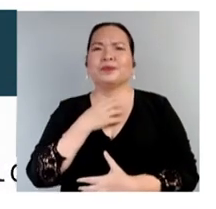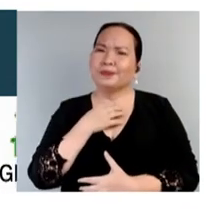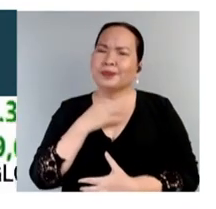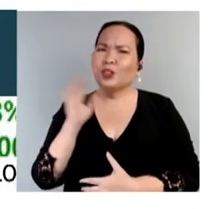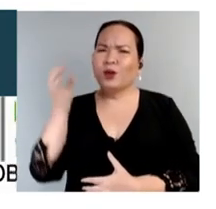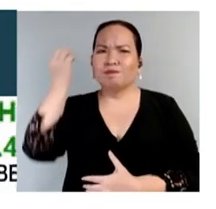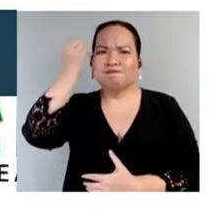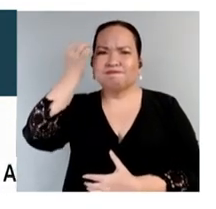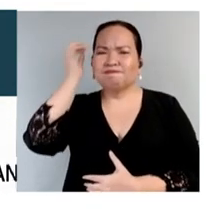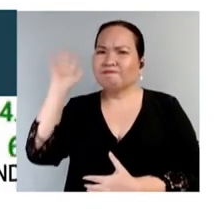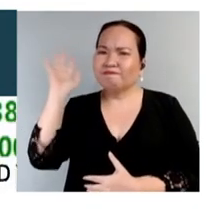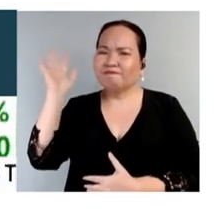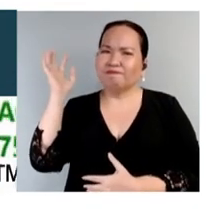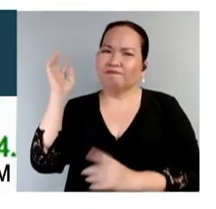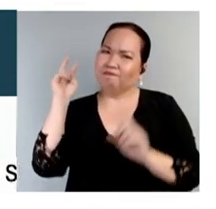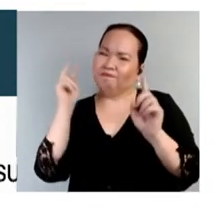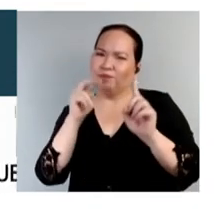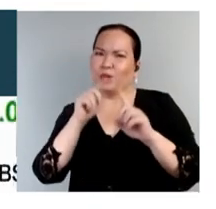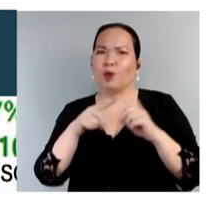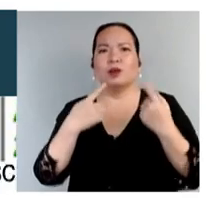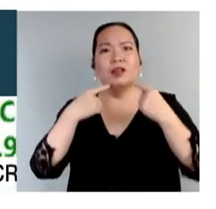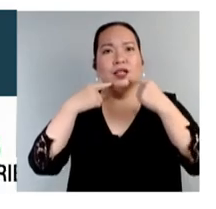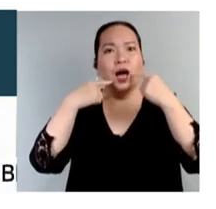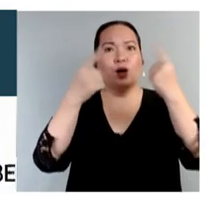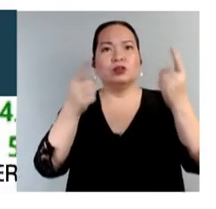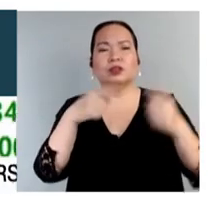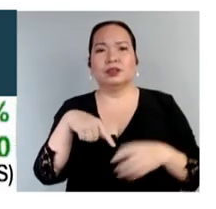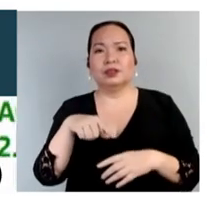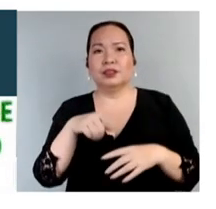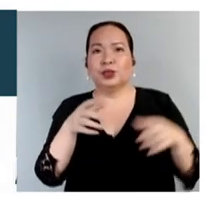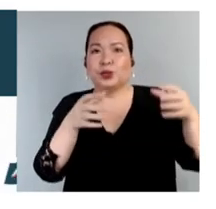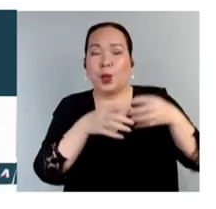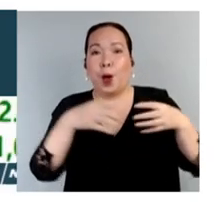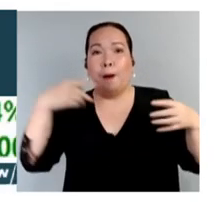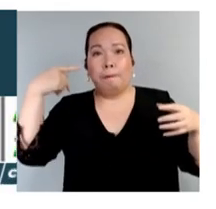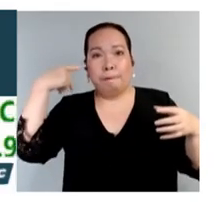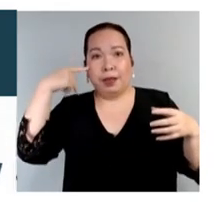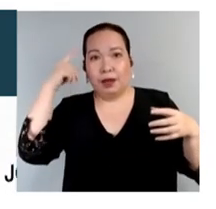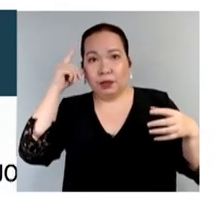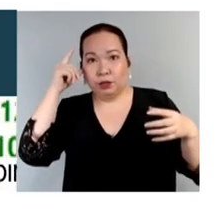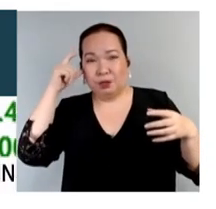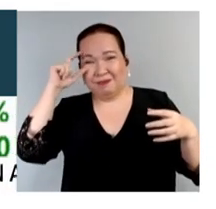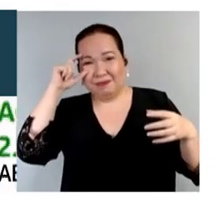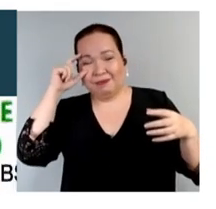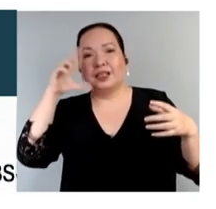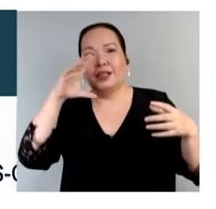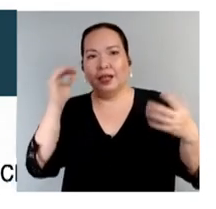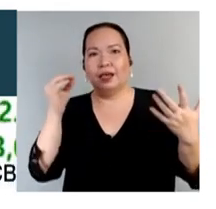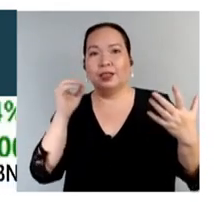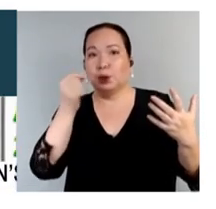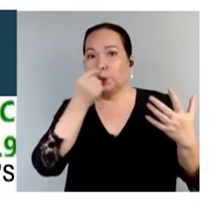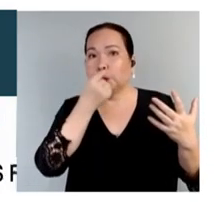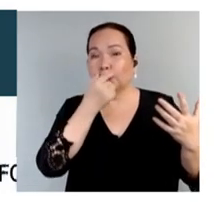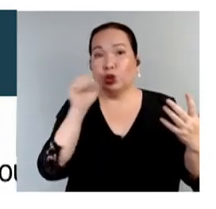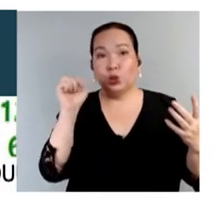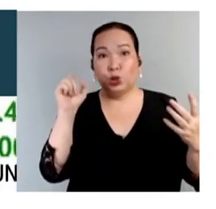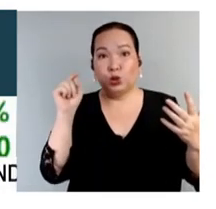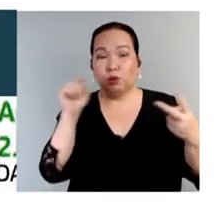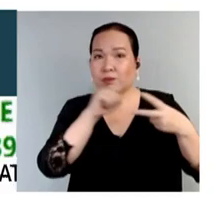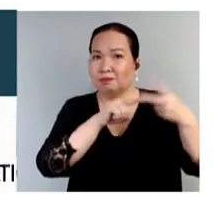thoughts on the announcement of this Lacson-Sotto tandem. While all of the others have yet to